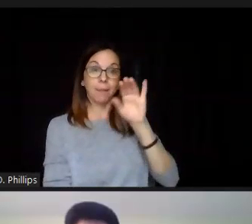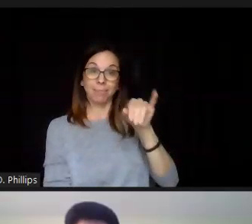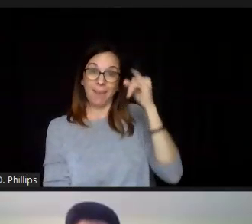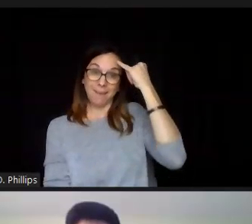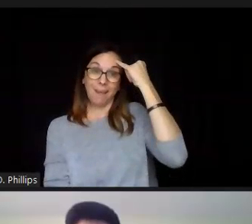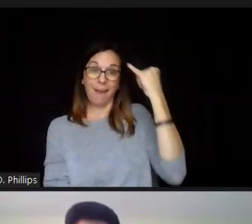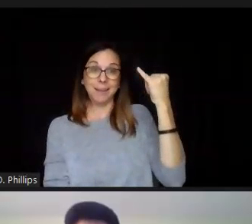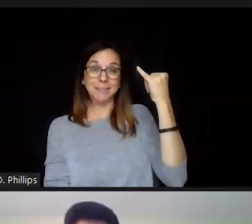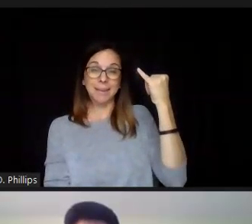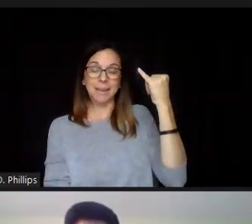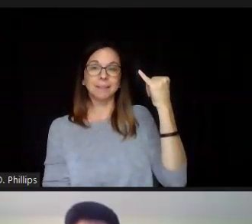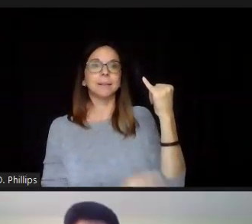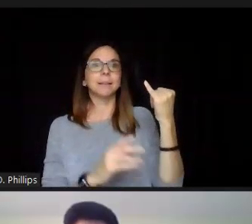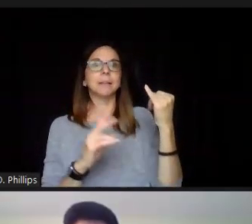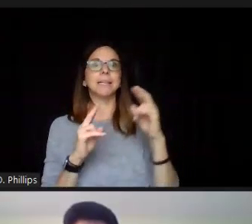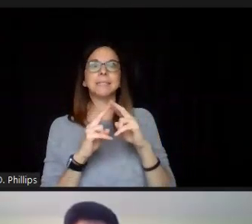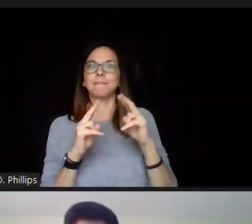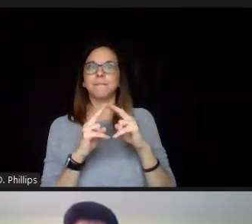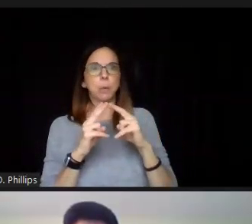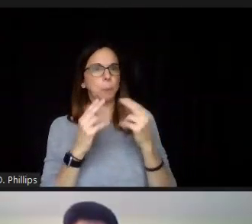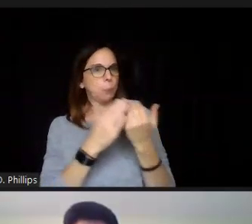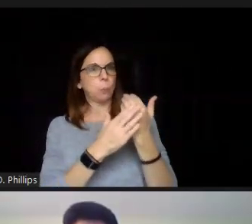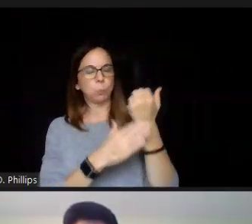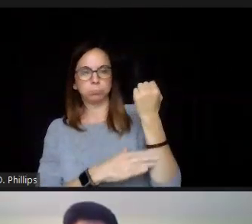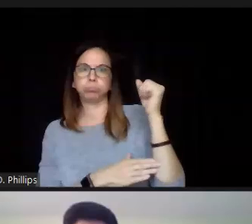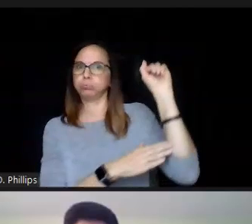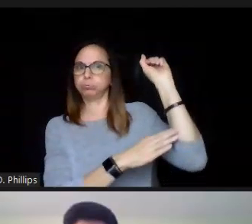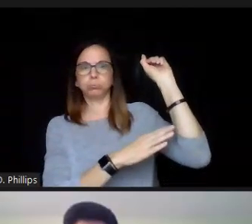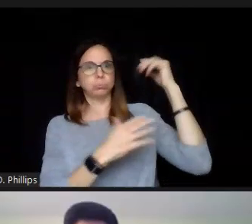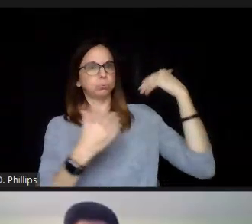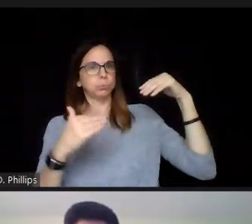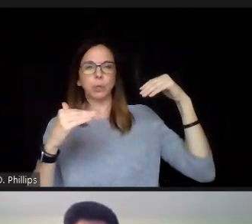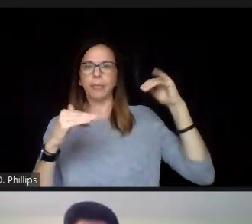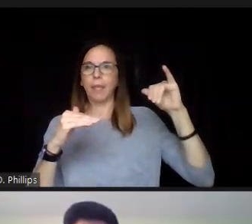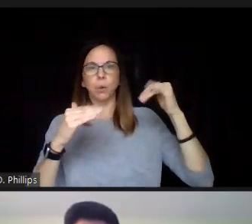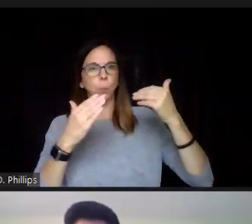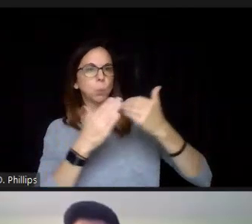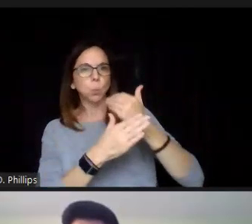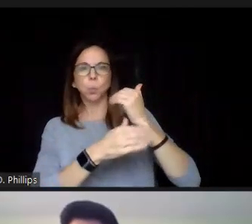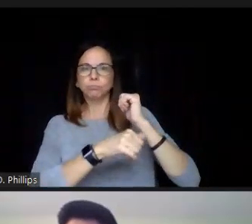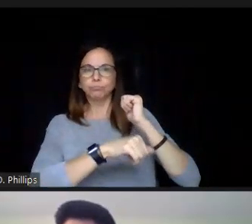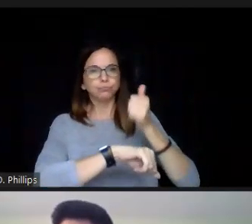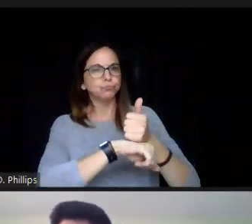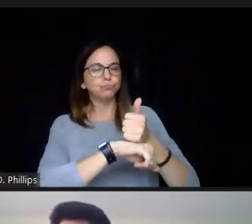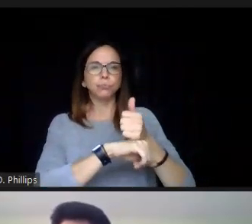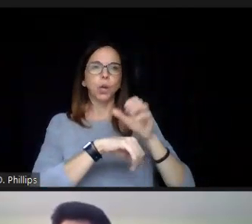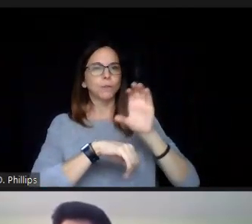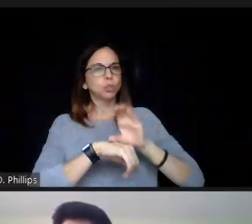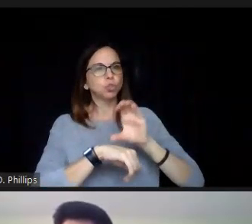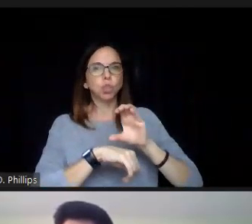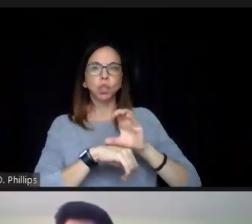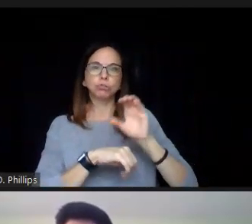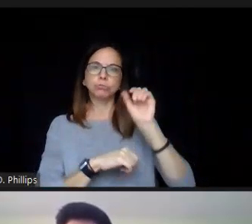idea is very revolutionary, and it challenges this whole establishment of churches